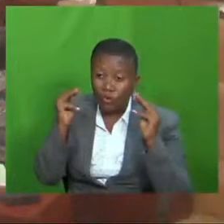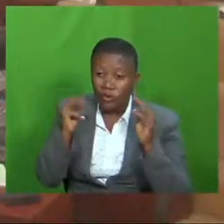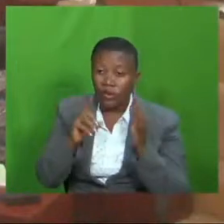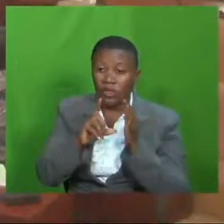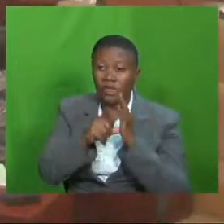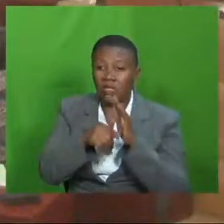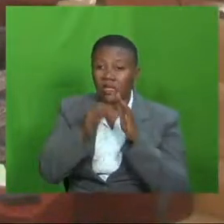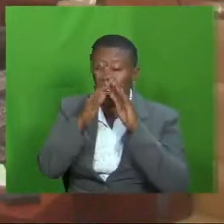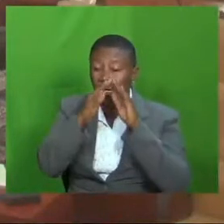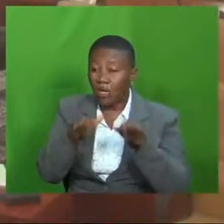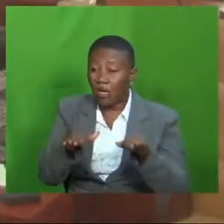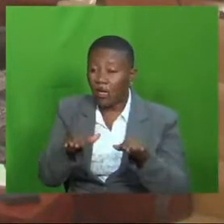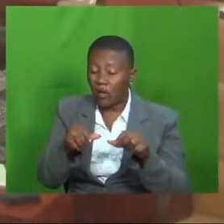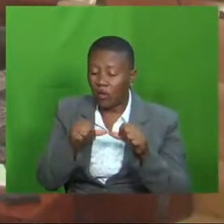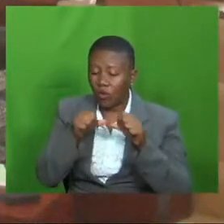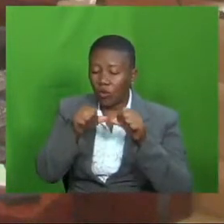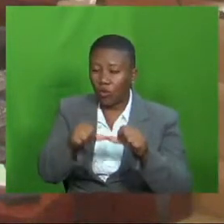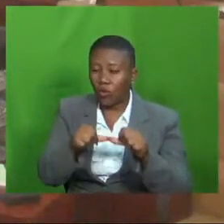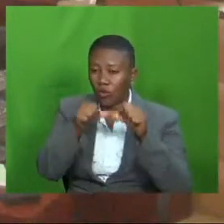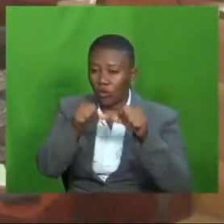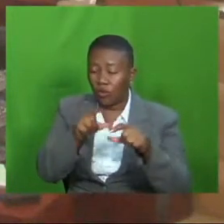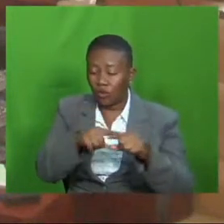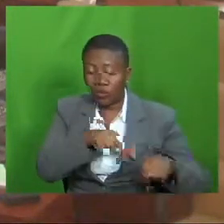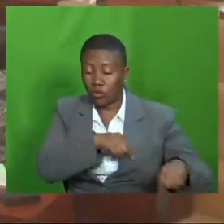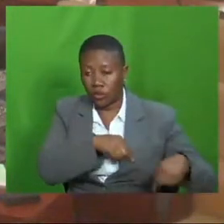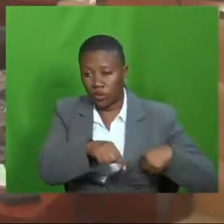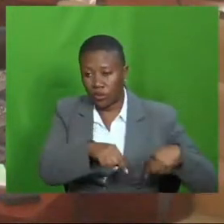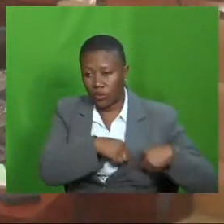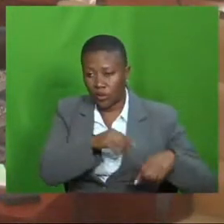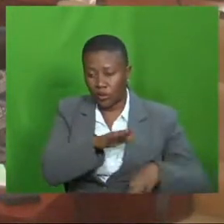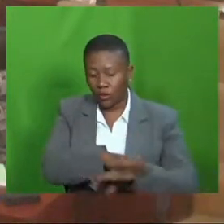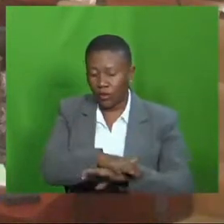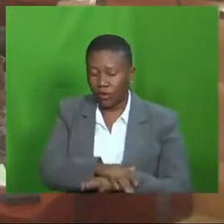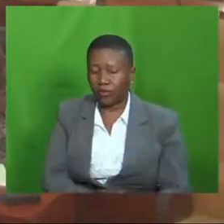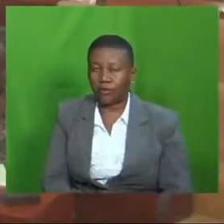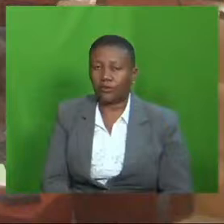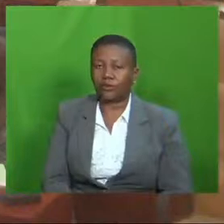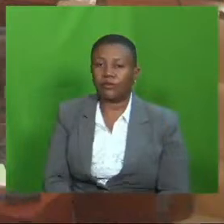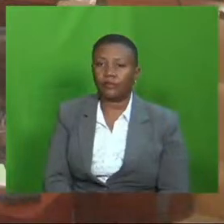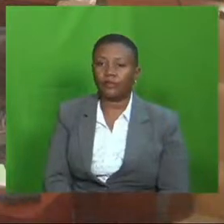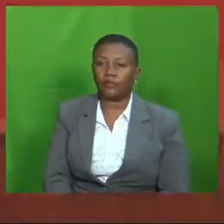continue to deliberate and debate on it and take a final decision.